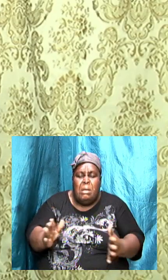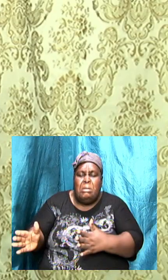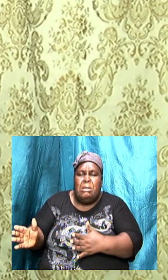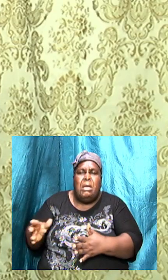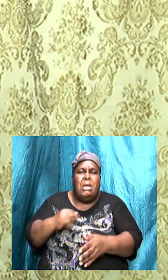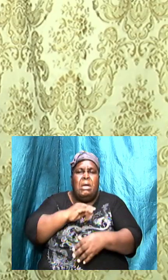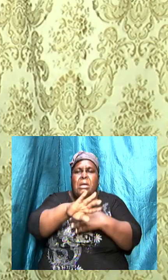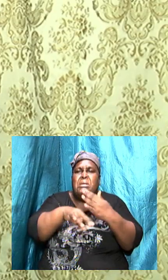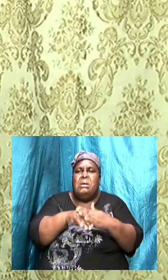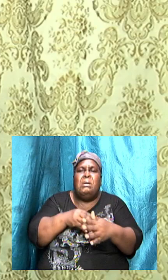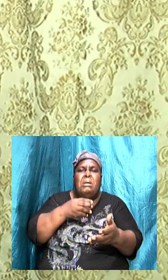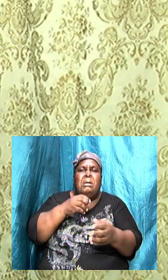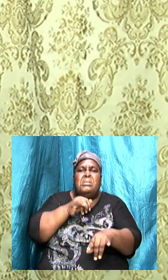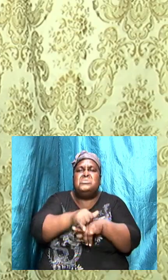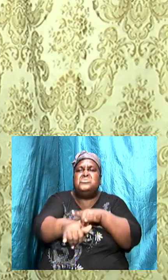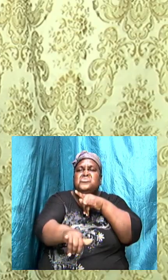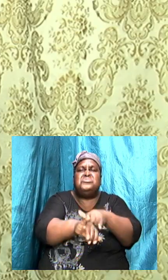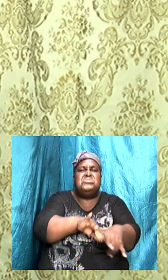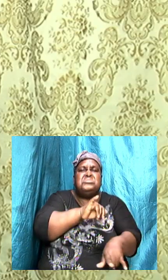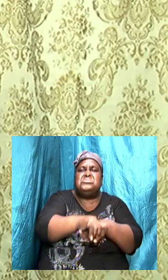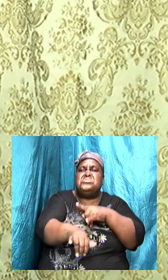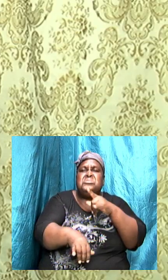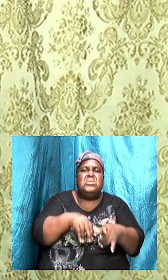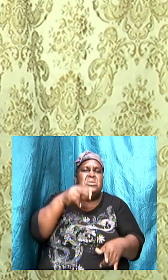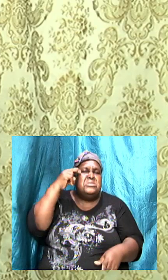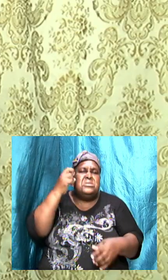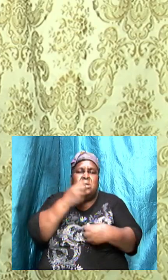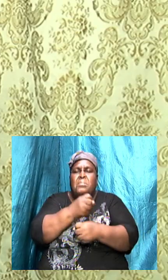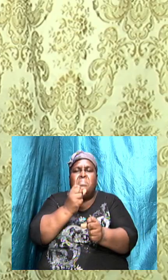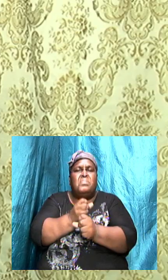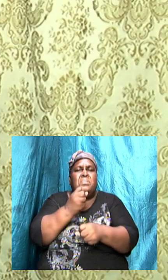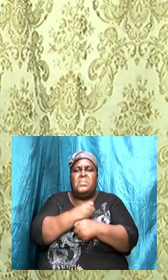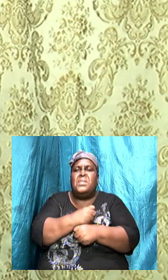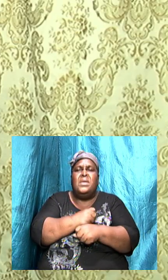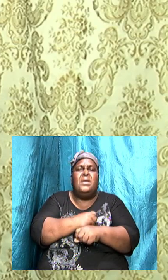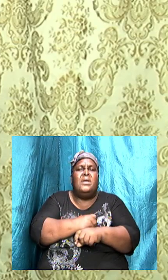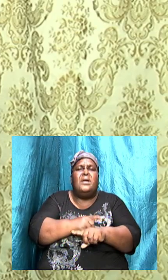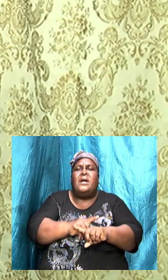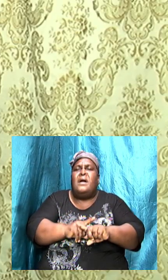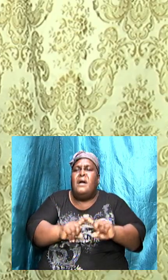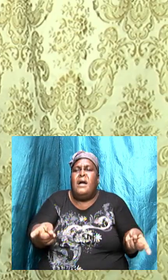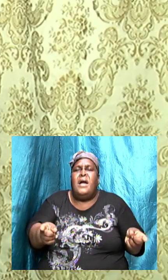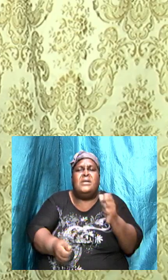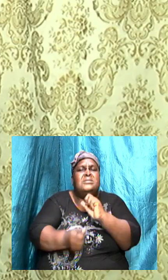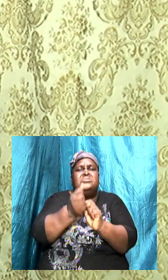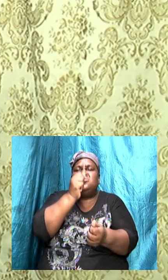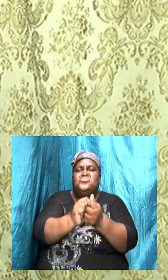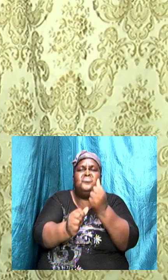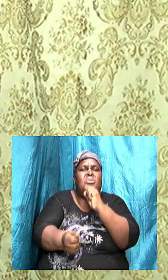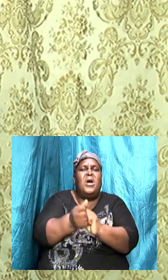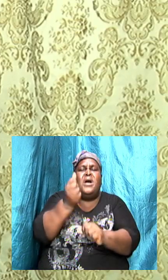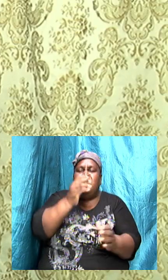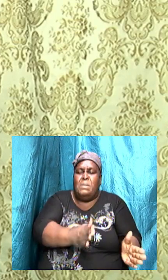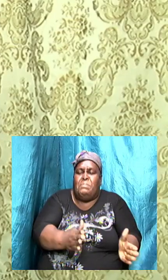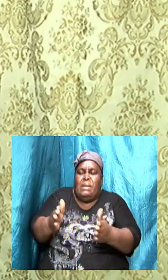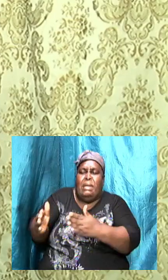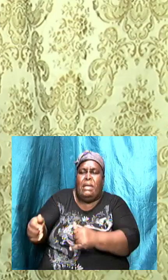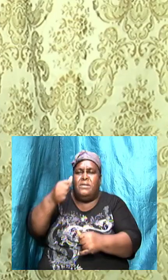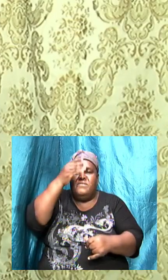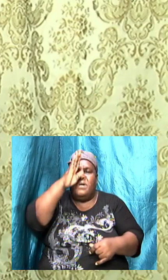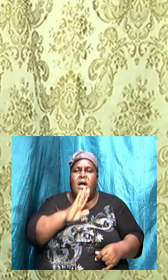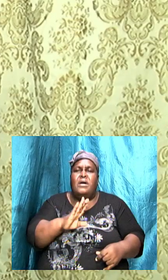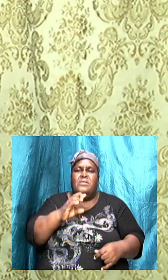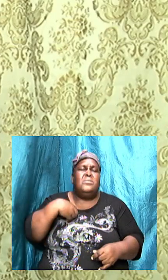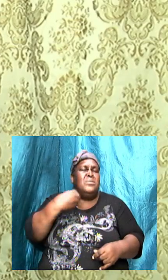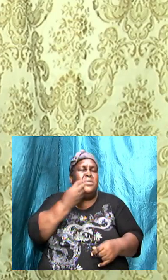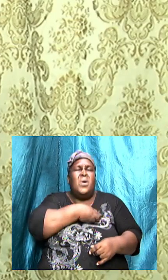strategic moves that he has made, he cannot upset the plan of Almighty God. Our God is sovereign